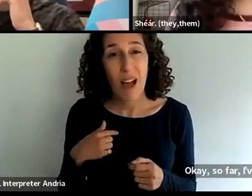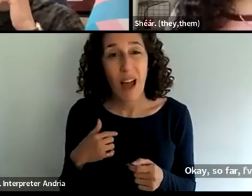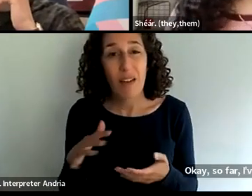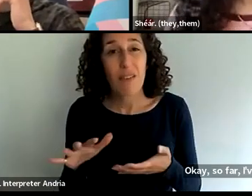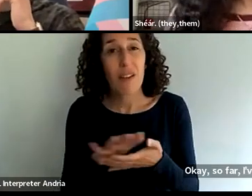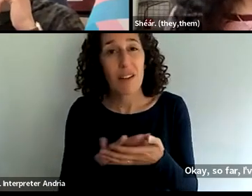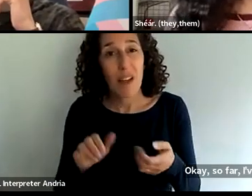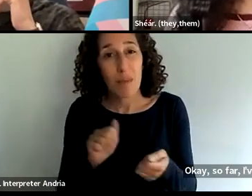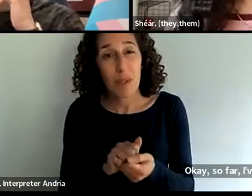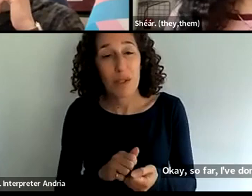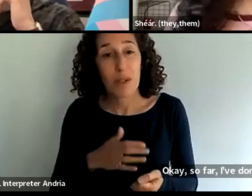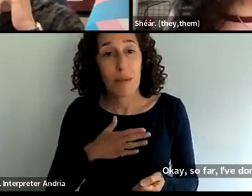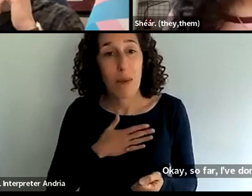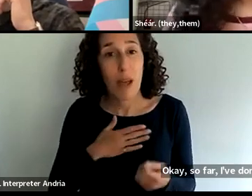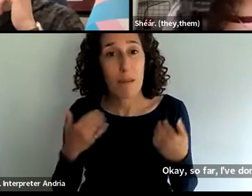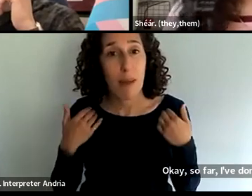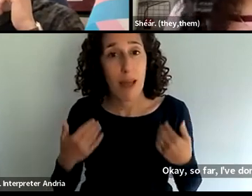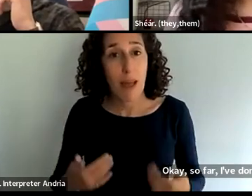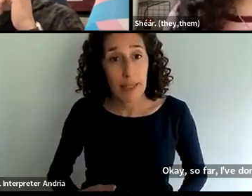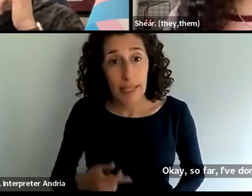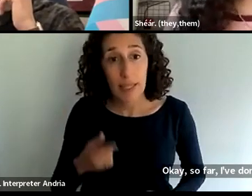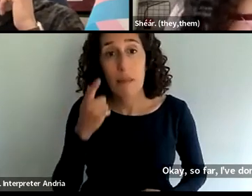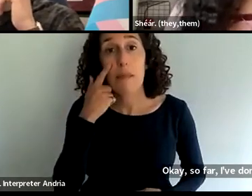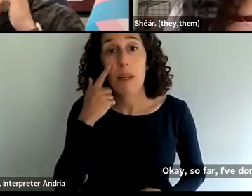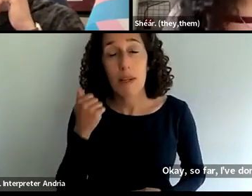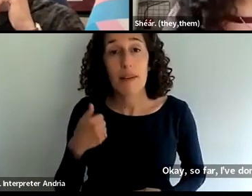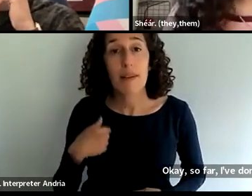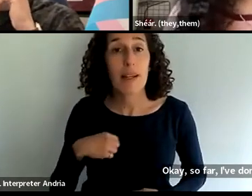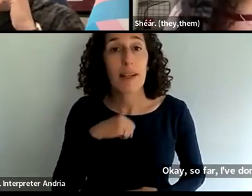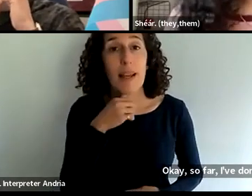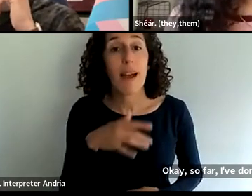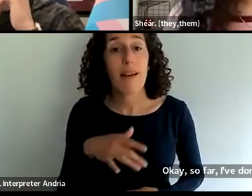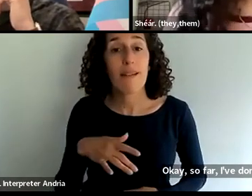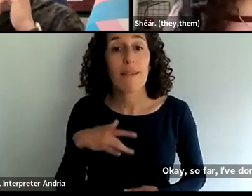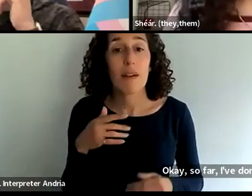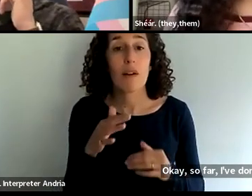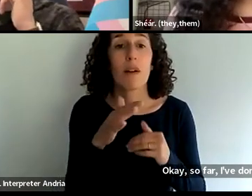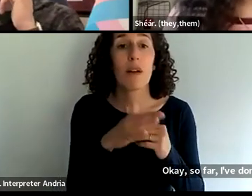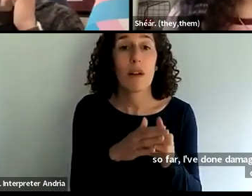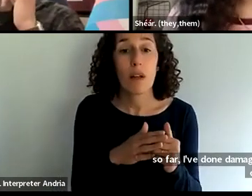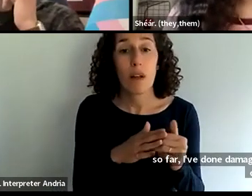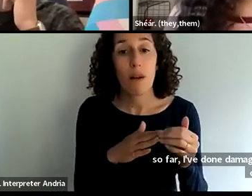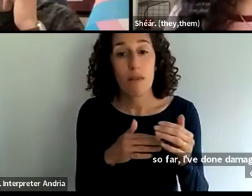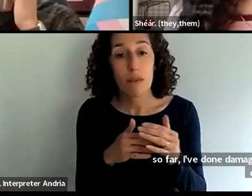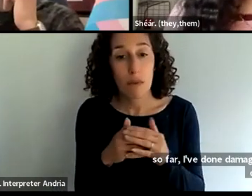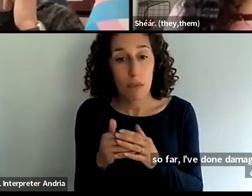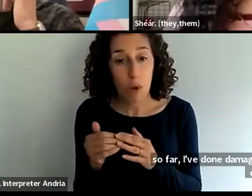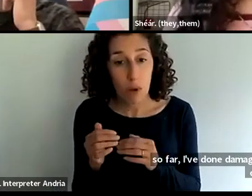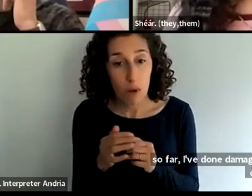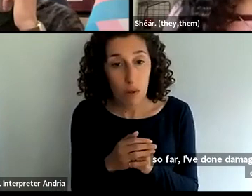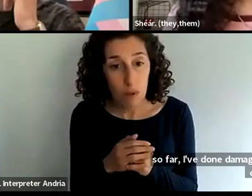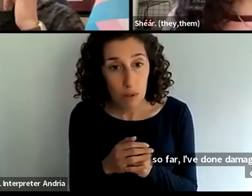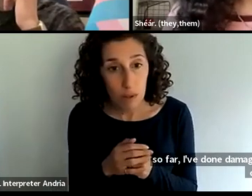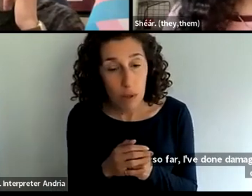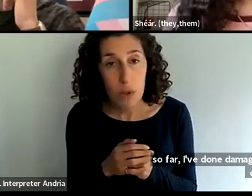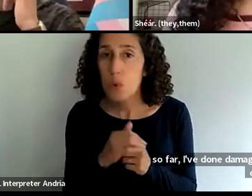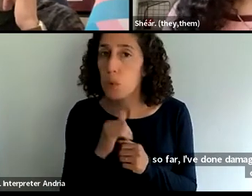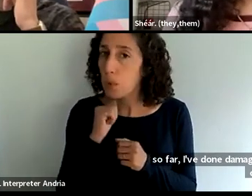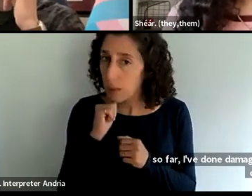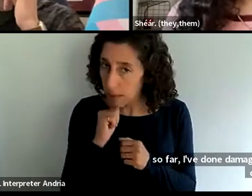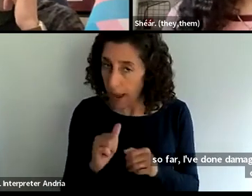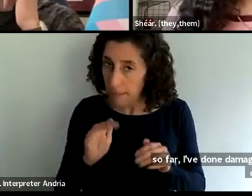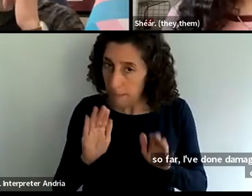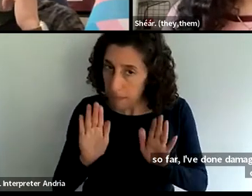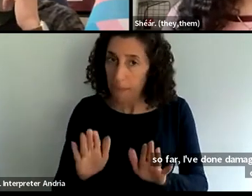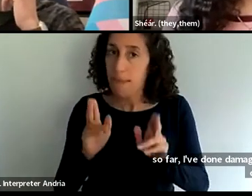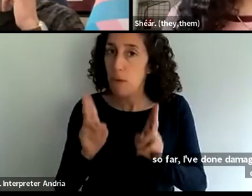feel pumped enough. And I can never reverse that. Do not rush yourself.